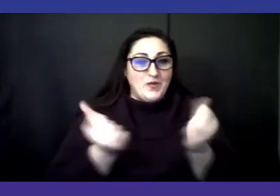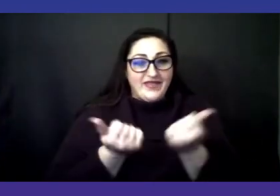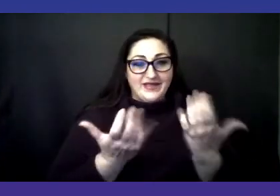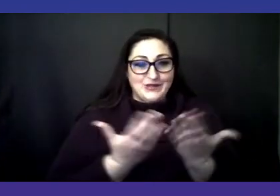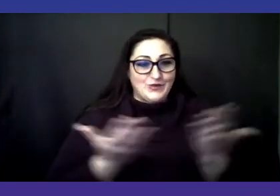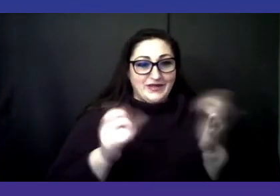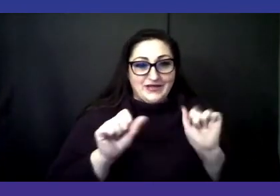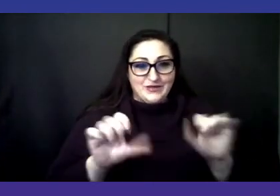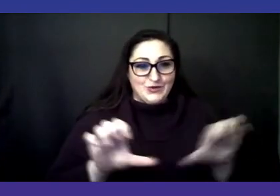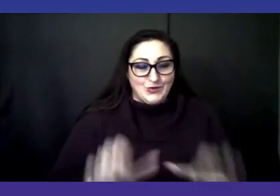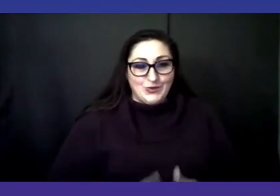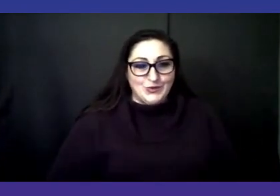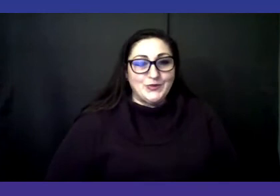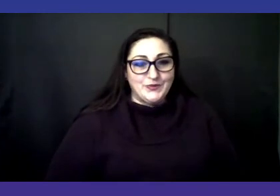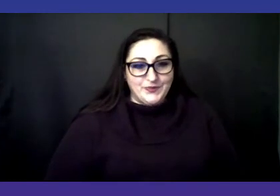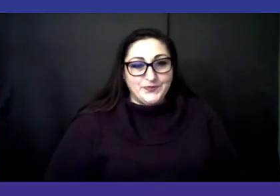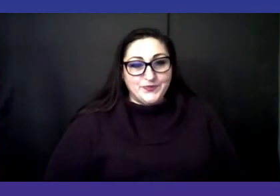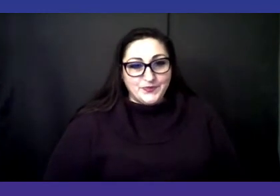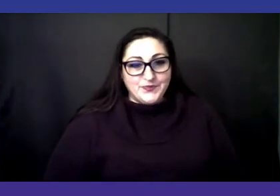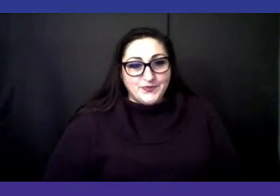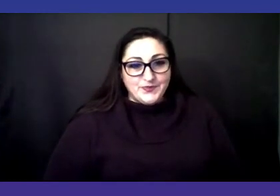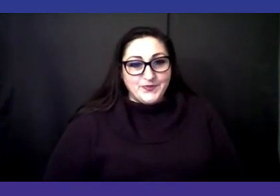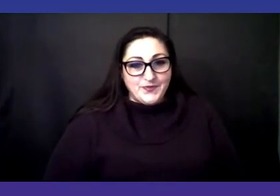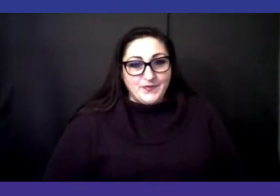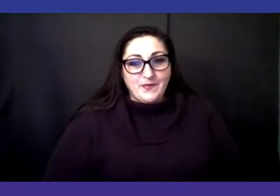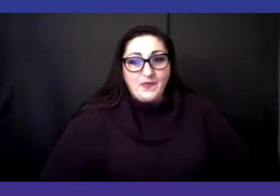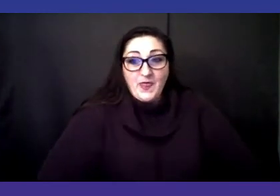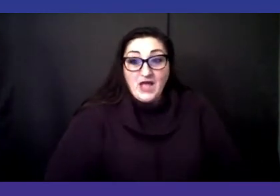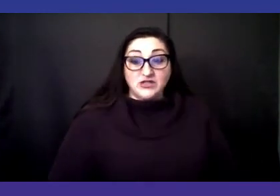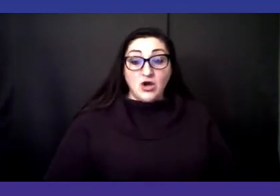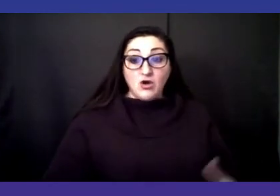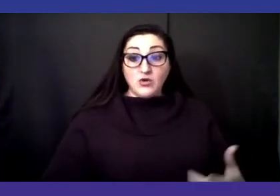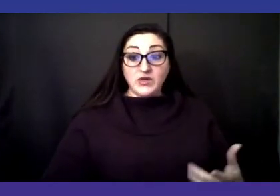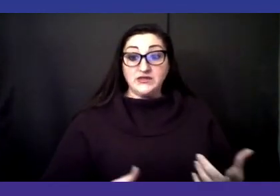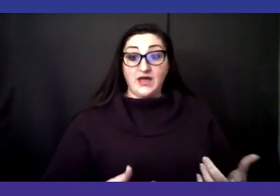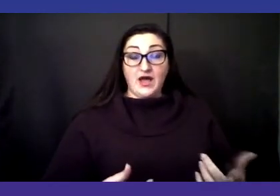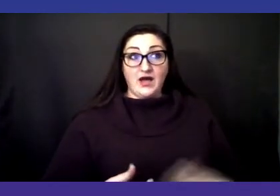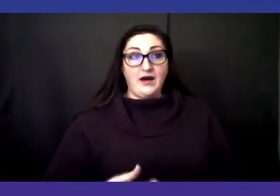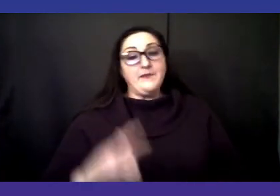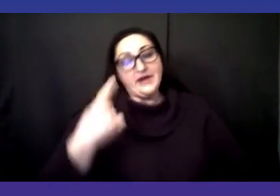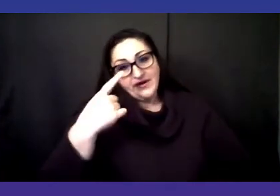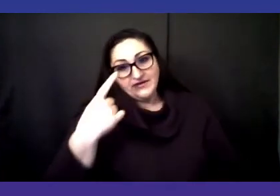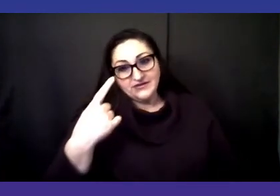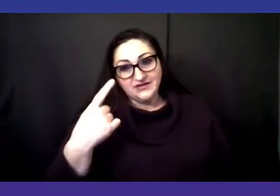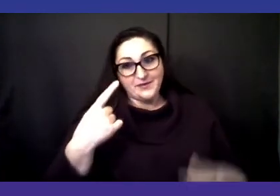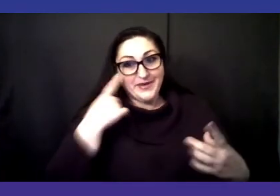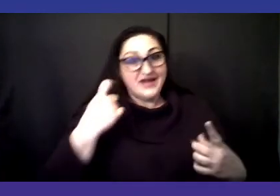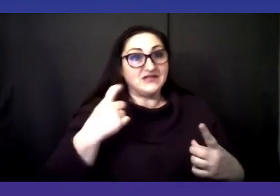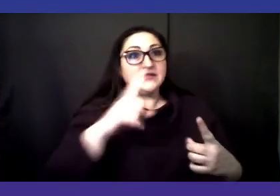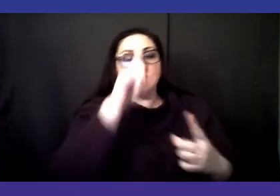because we have moved in a direction that has happened, what have you done with that coin,